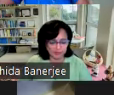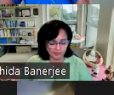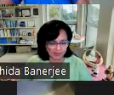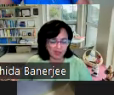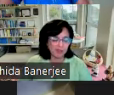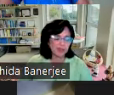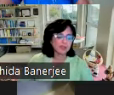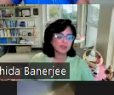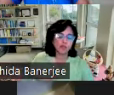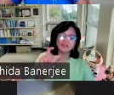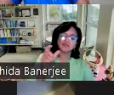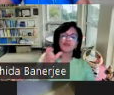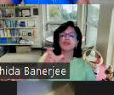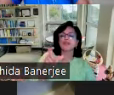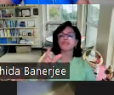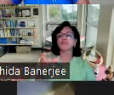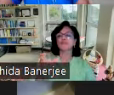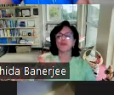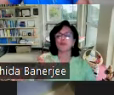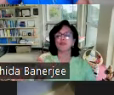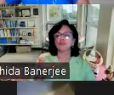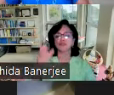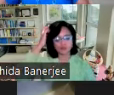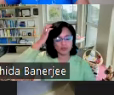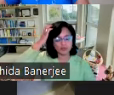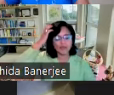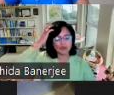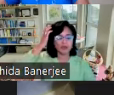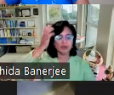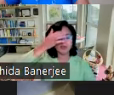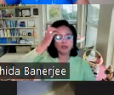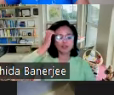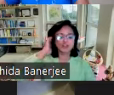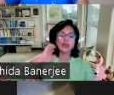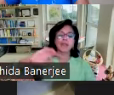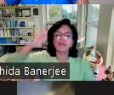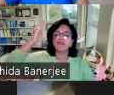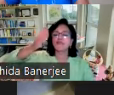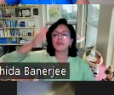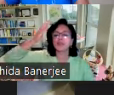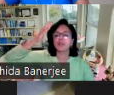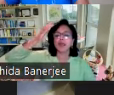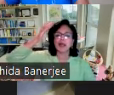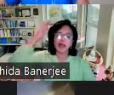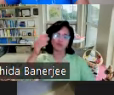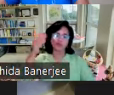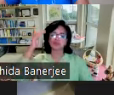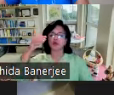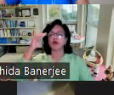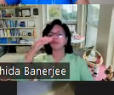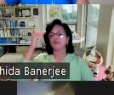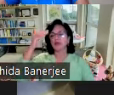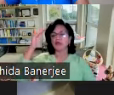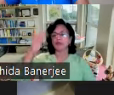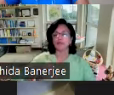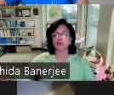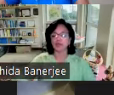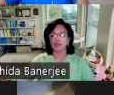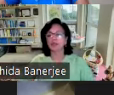prudence, right? So what is relevant for the family to know? So you might not share every ounce of